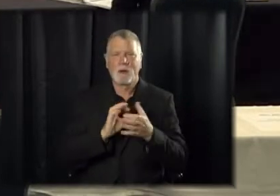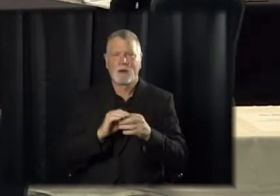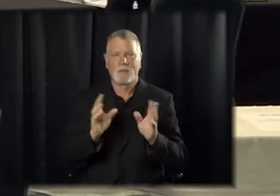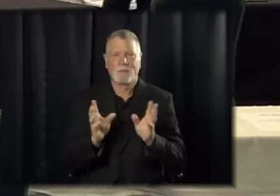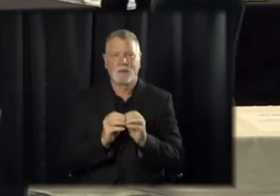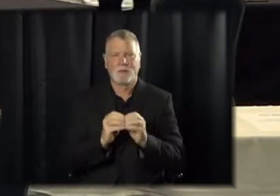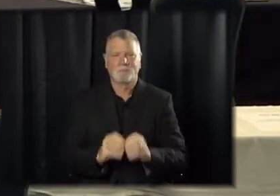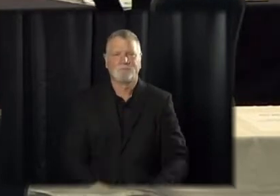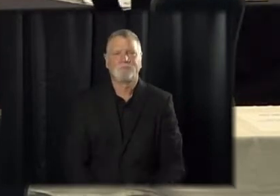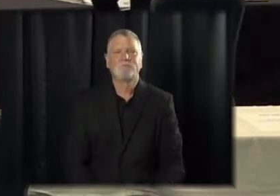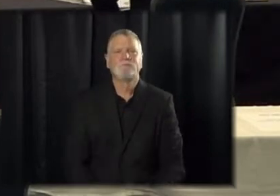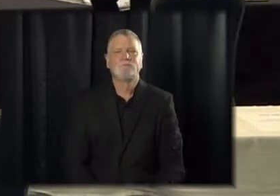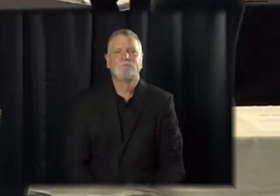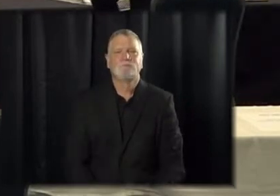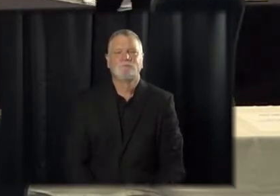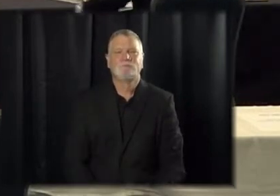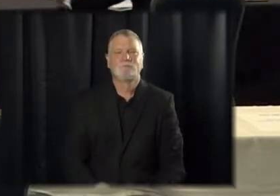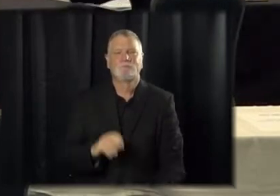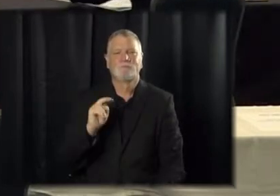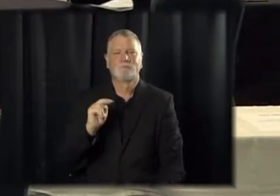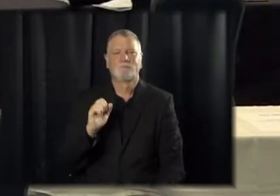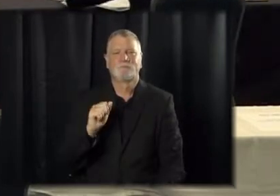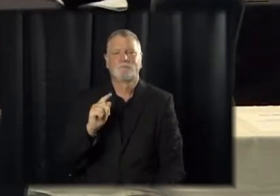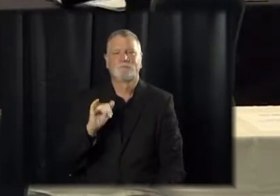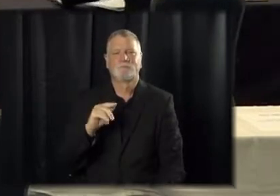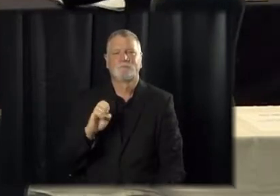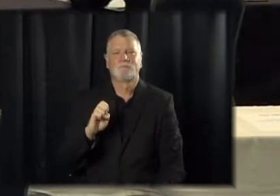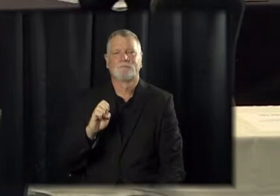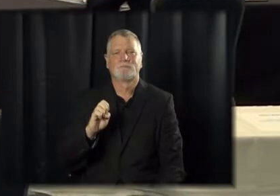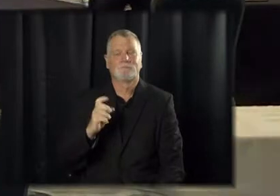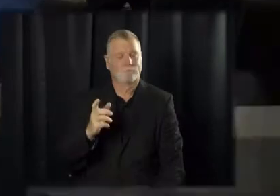meeting. Natalie, do you want to give an update?